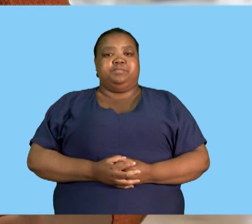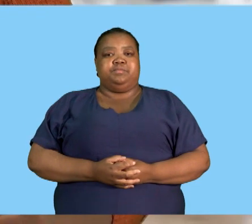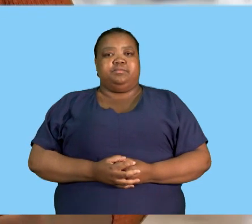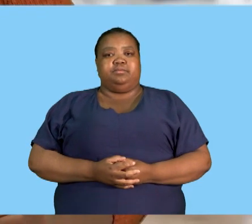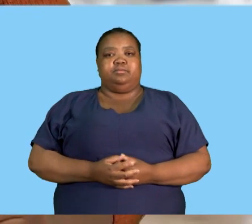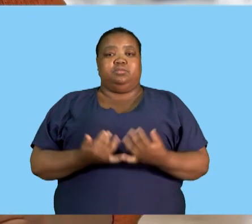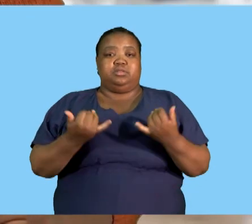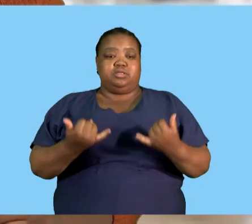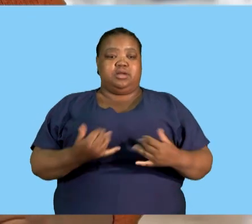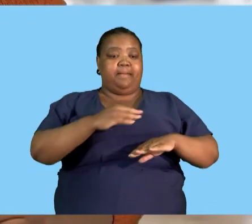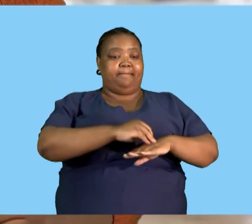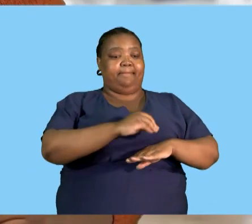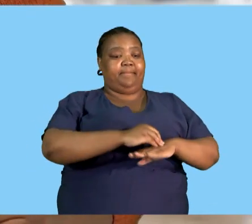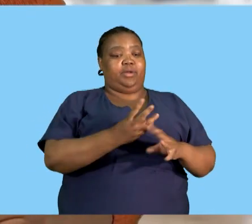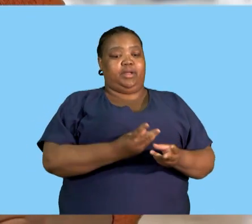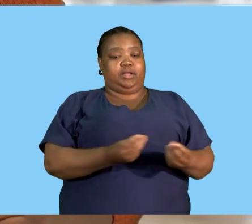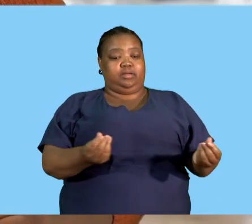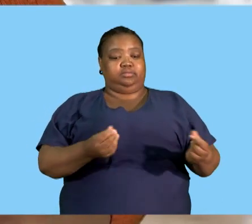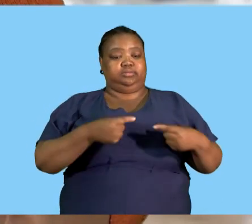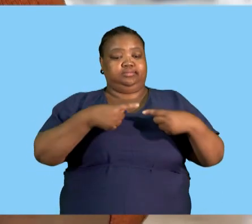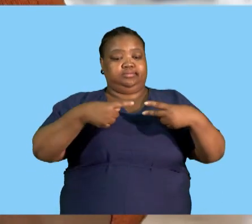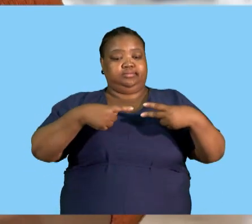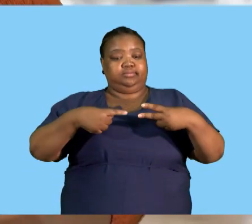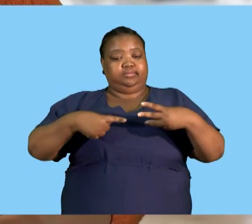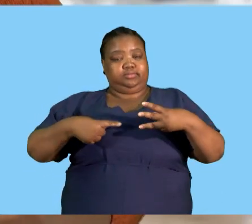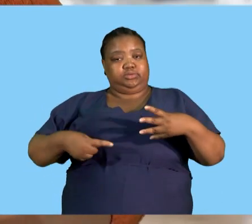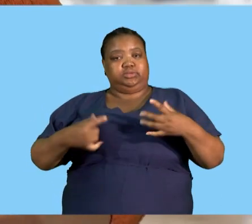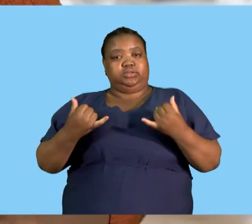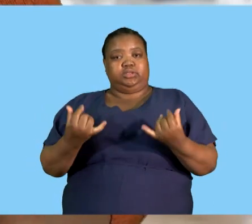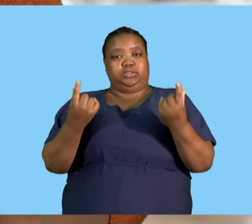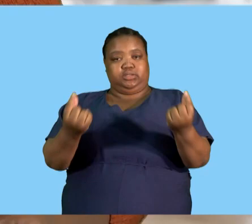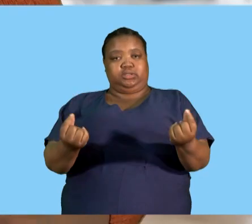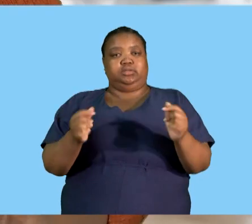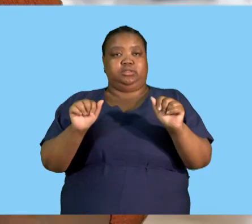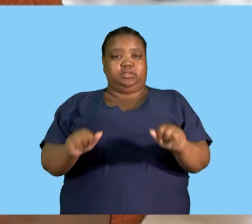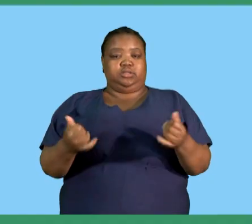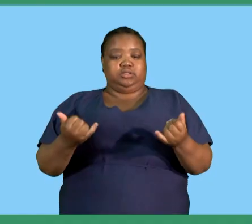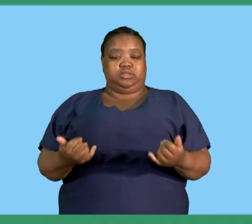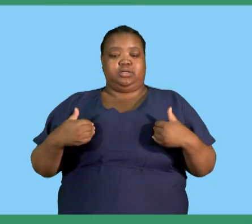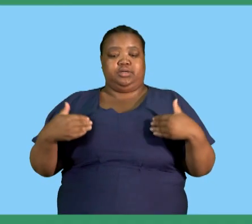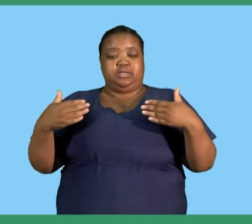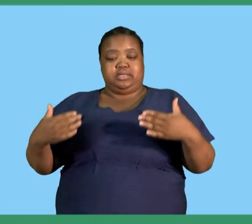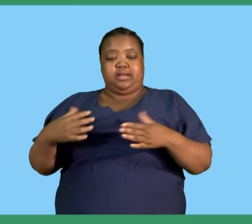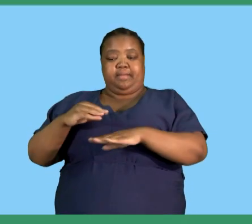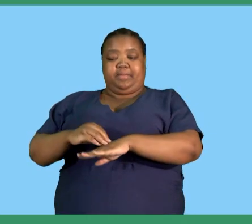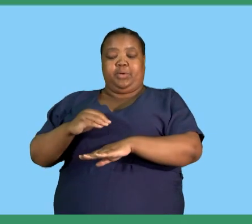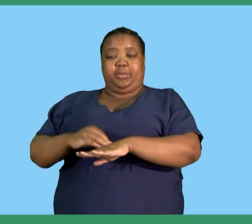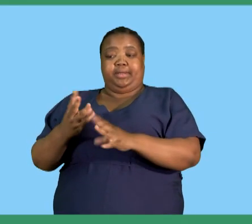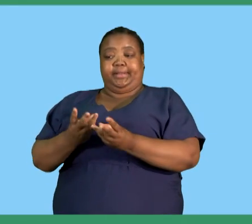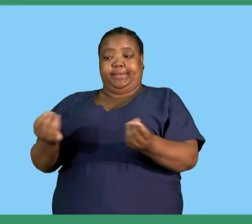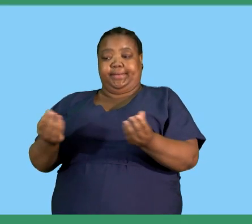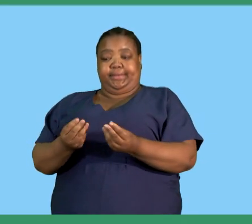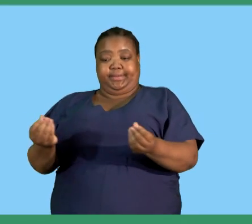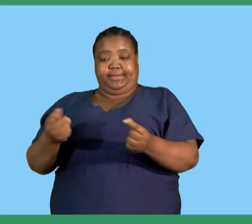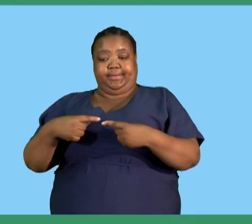Now we are going to do the problem solving techniques. We just covered the problem solving steps. Now we're going to start with the problem solving